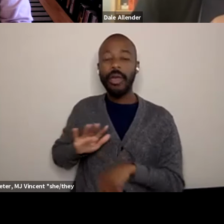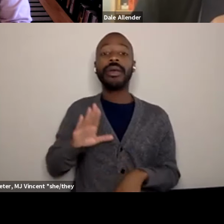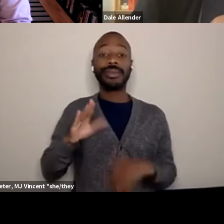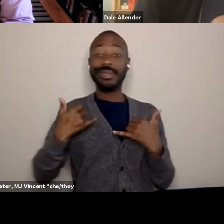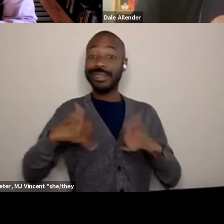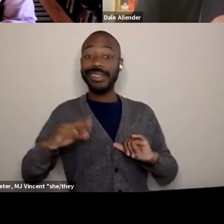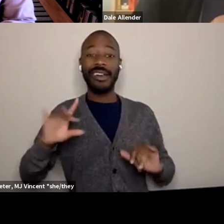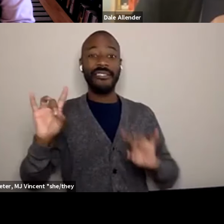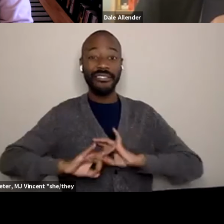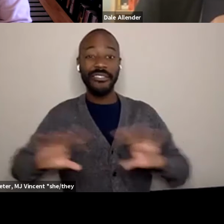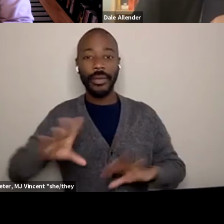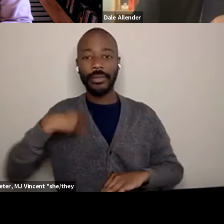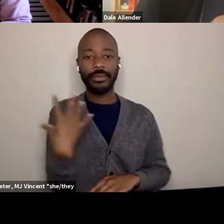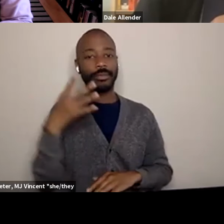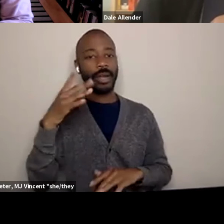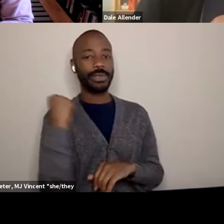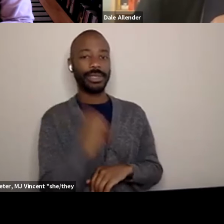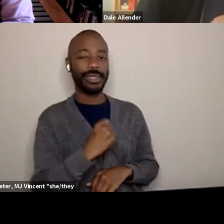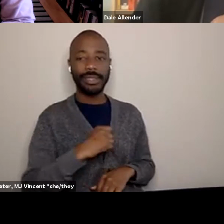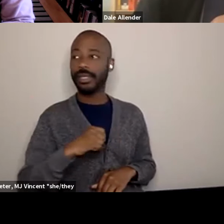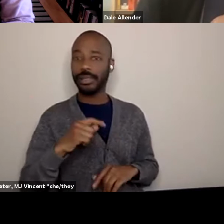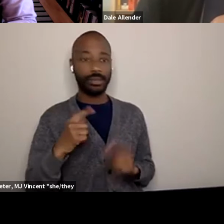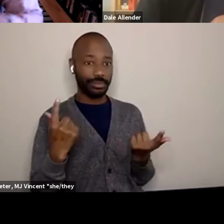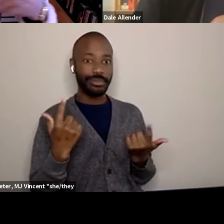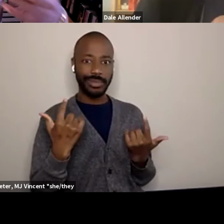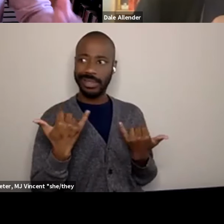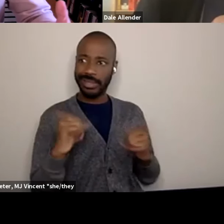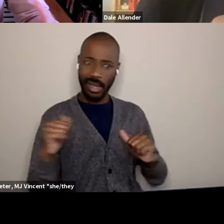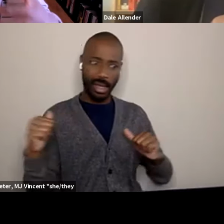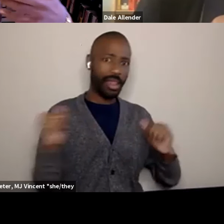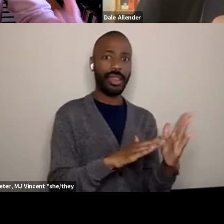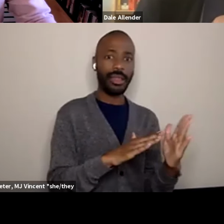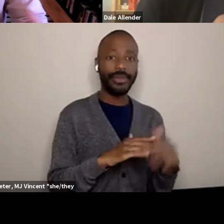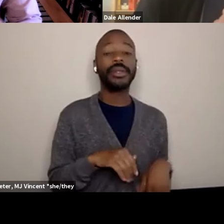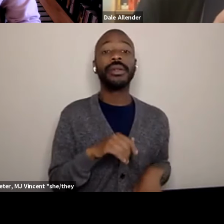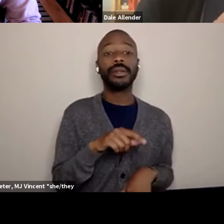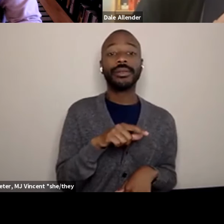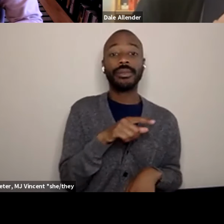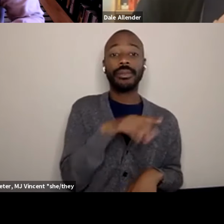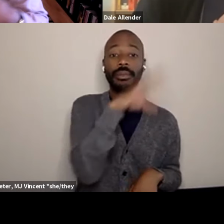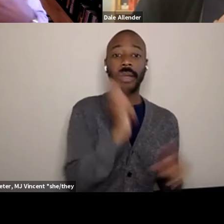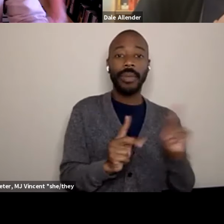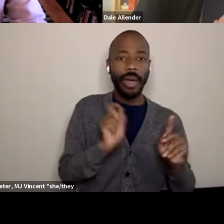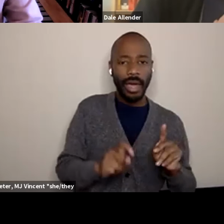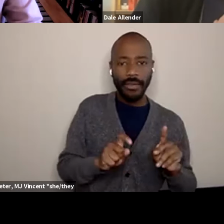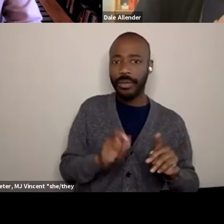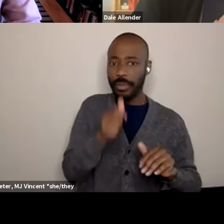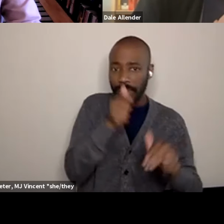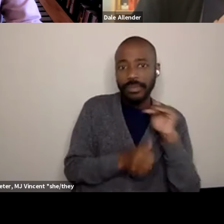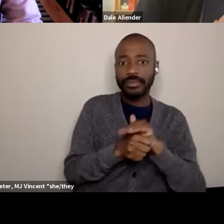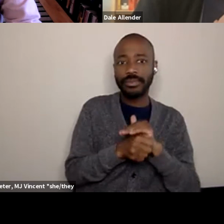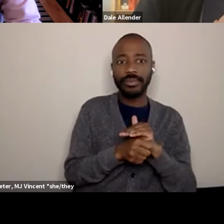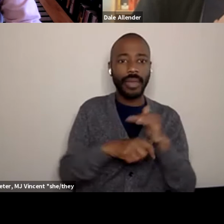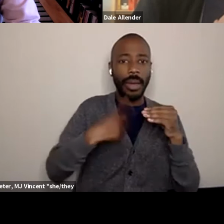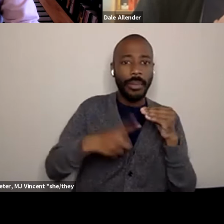means that Black people continue to have to be cautious about how they express their political aspirations, their educational strivings,